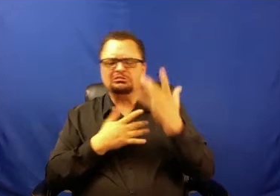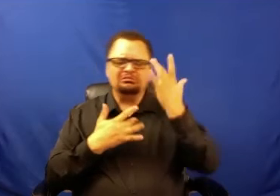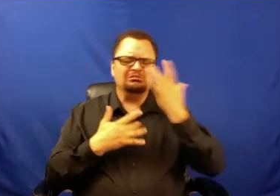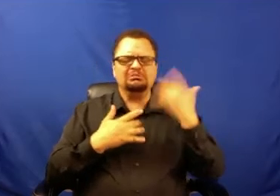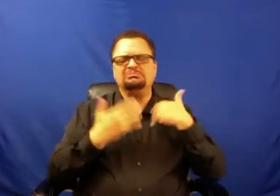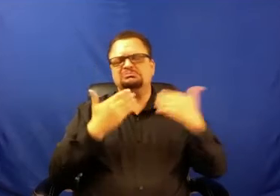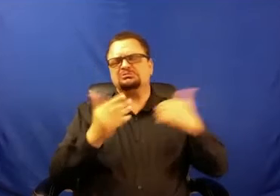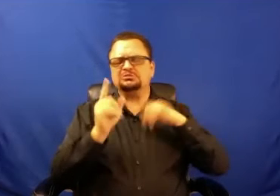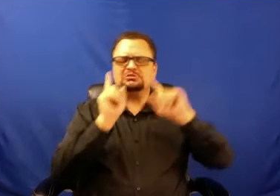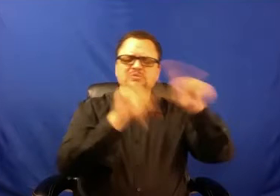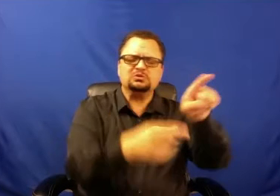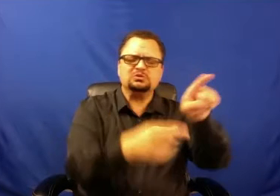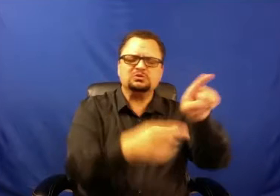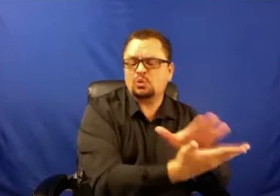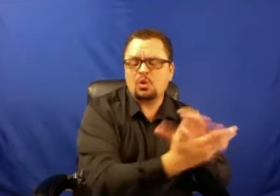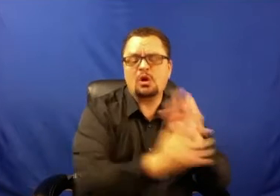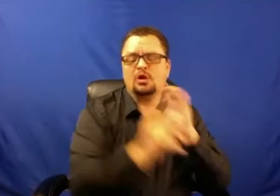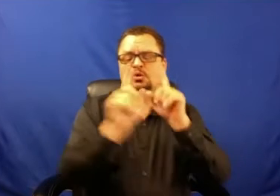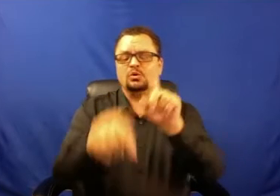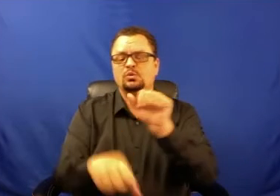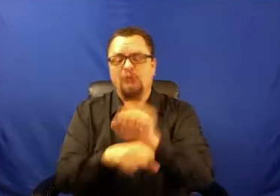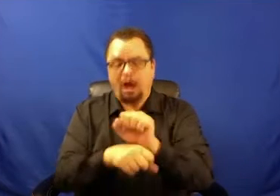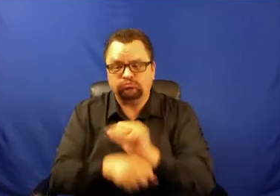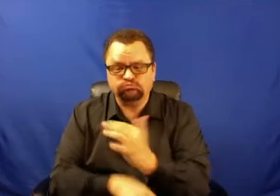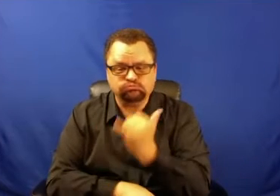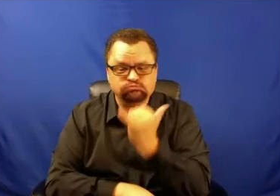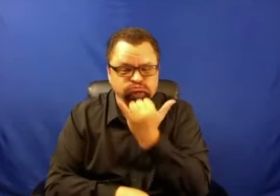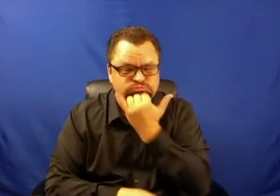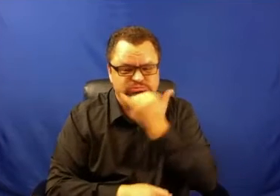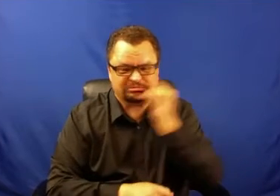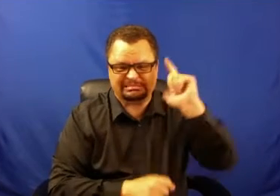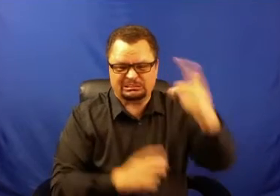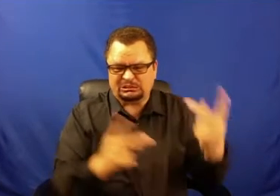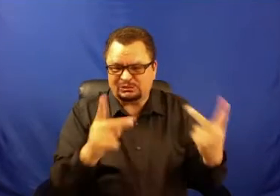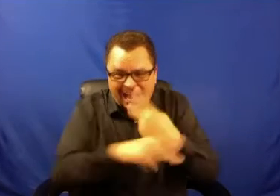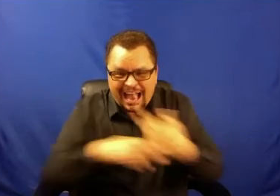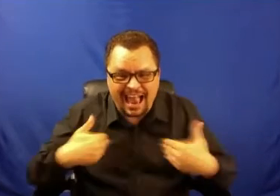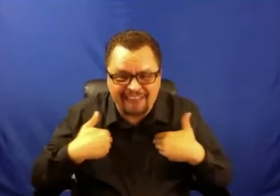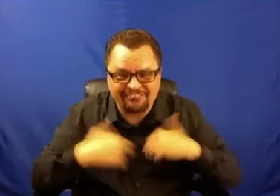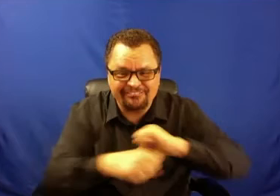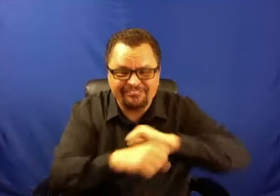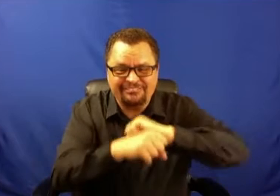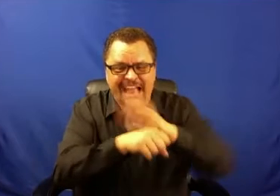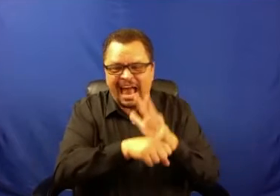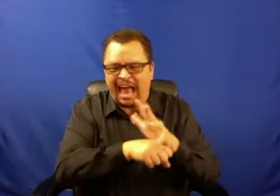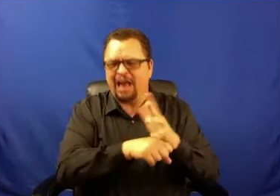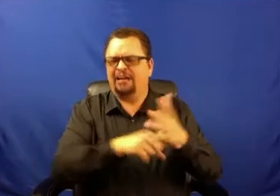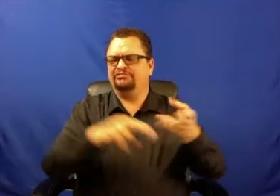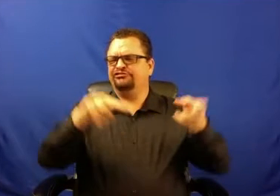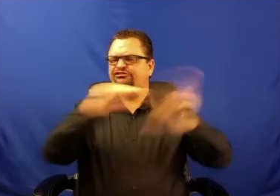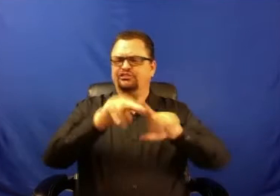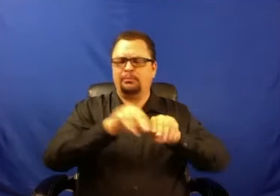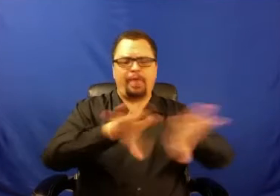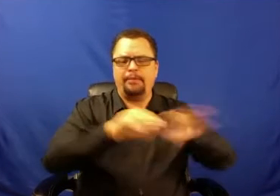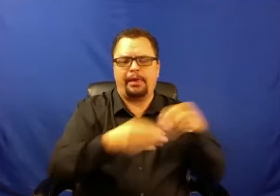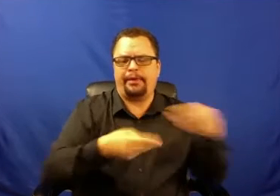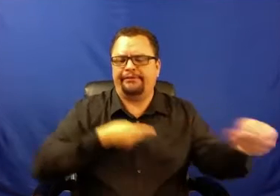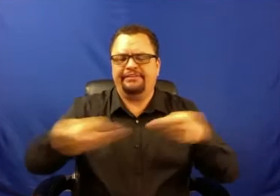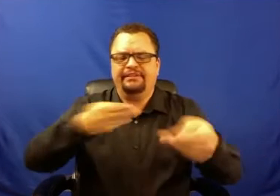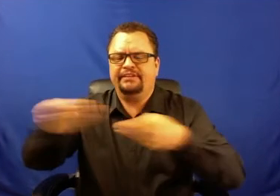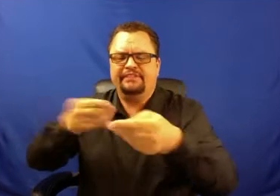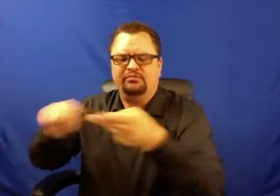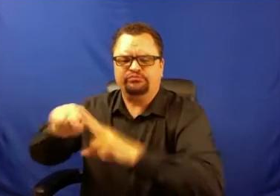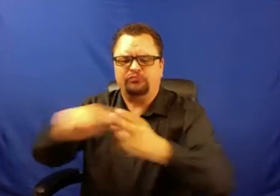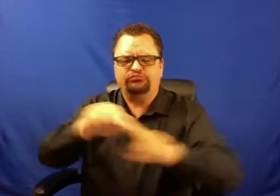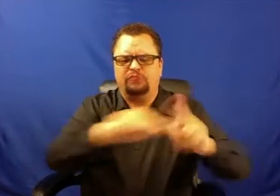workplace. For facility trends in general, we're seeing that those who opt to close for at least a week at the